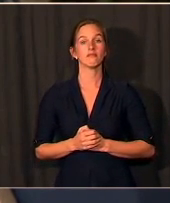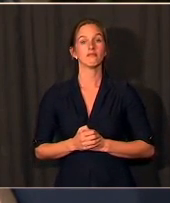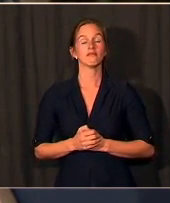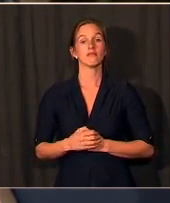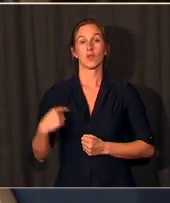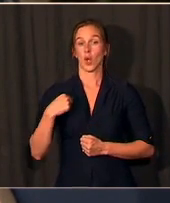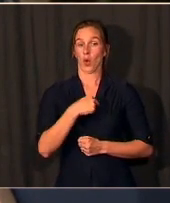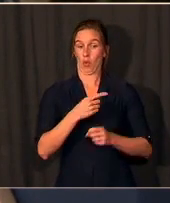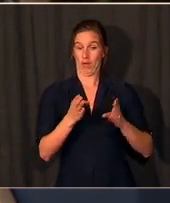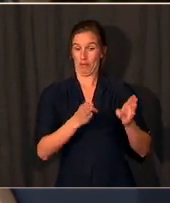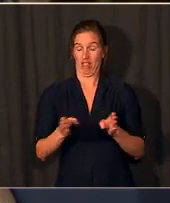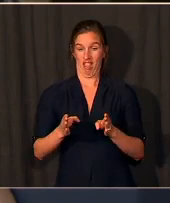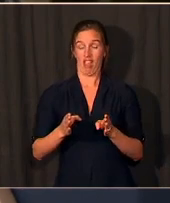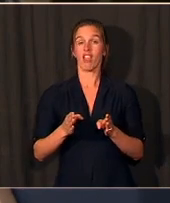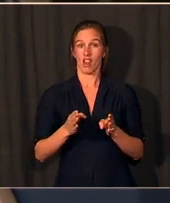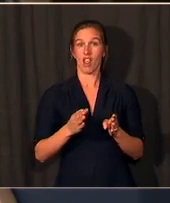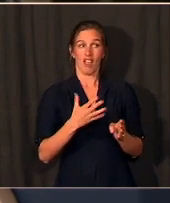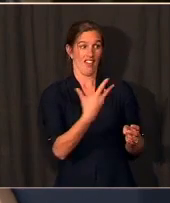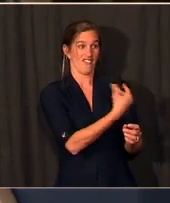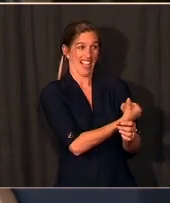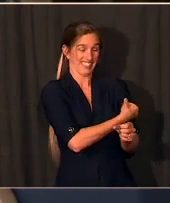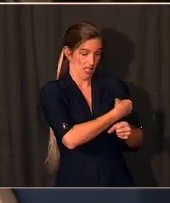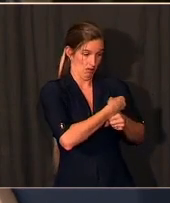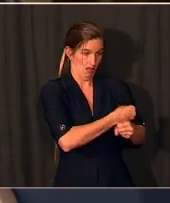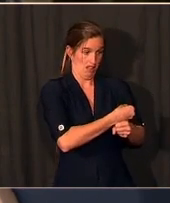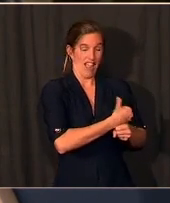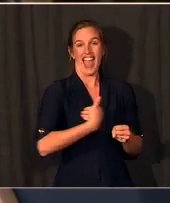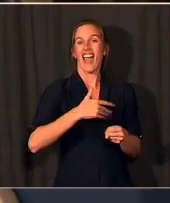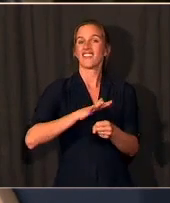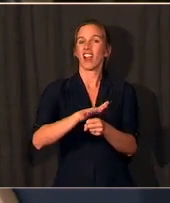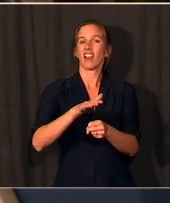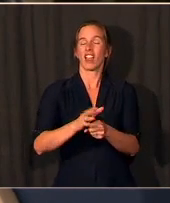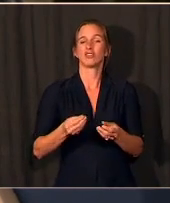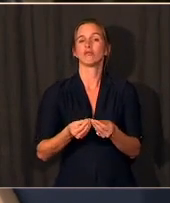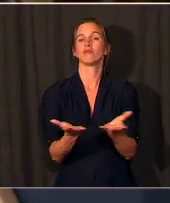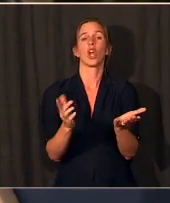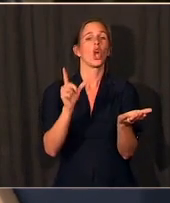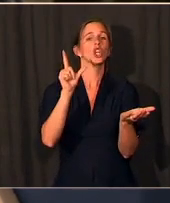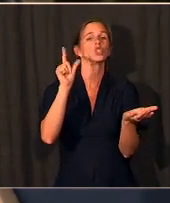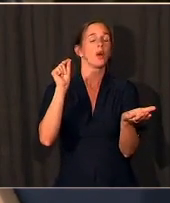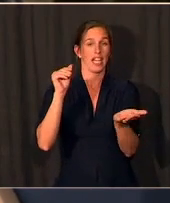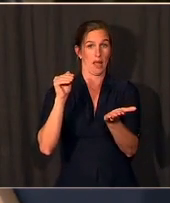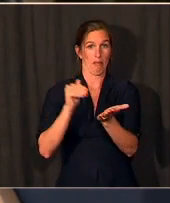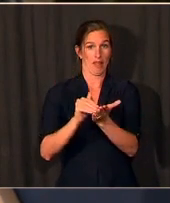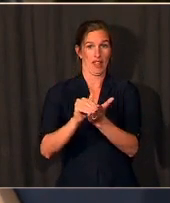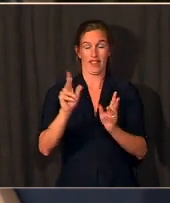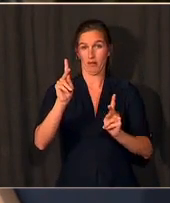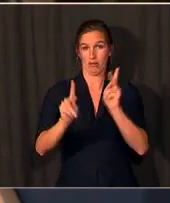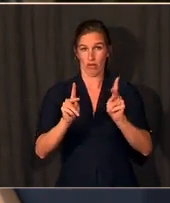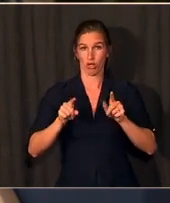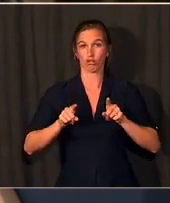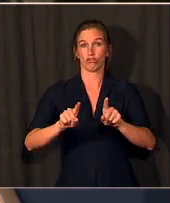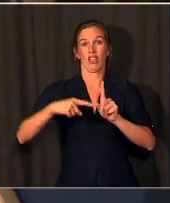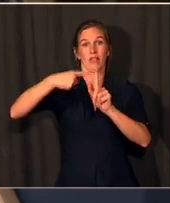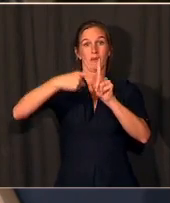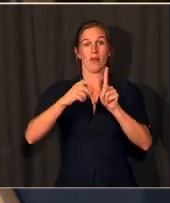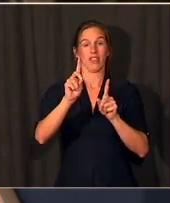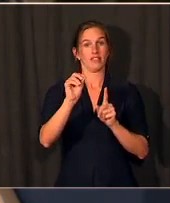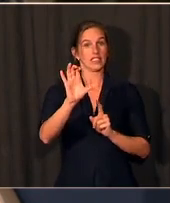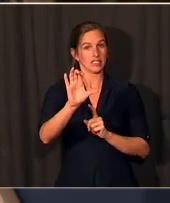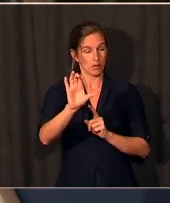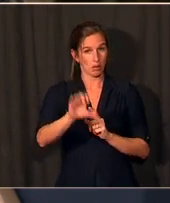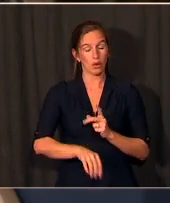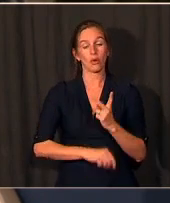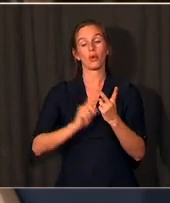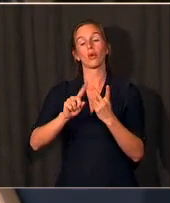doses available for use in the US population to immunize about 20 million individuals in the month of December, and